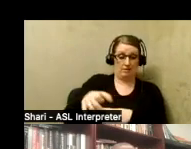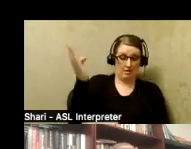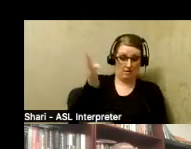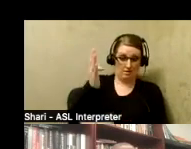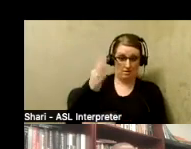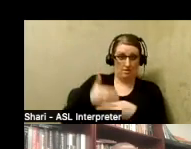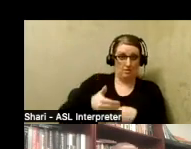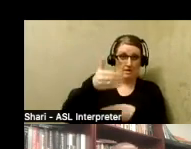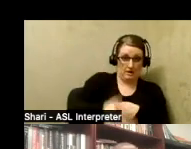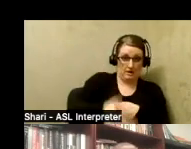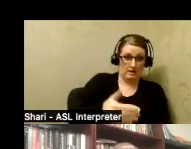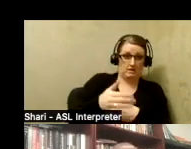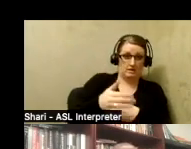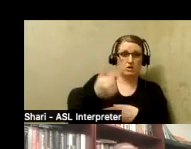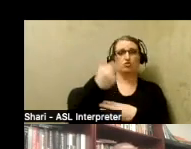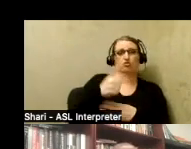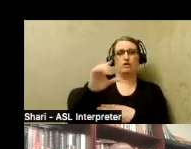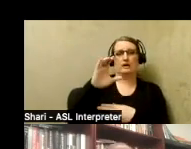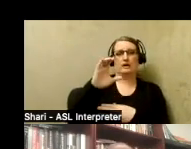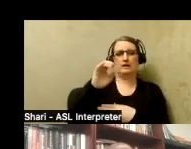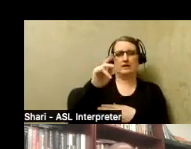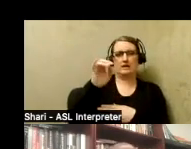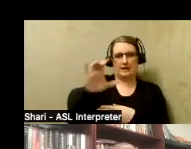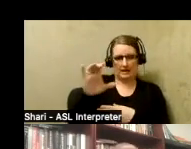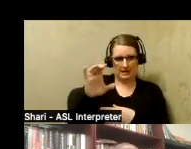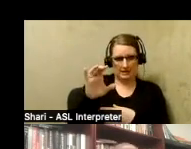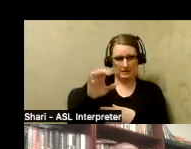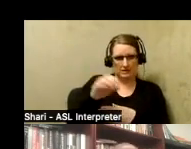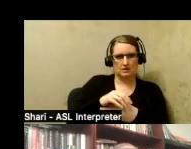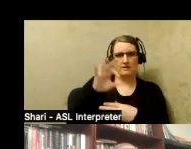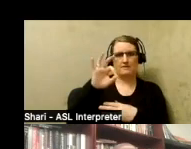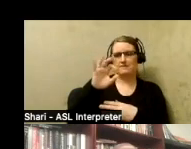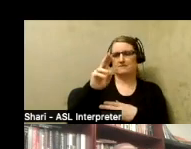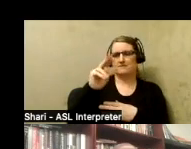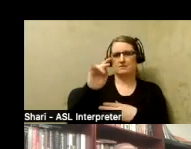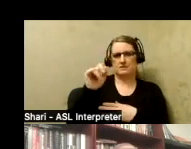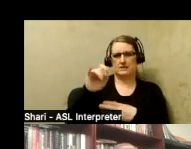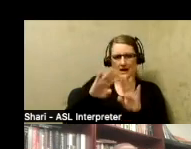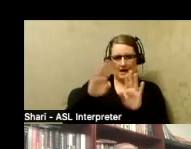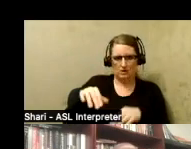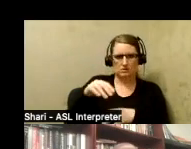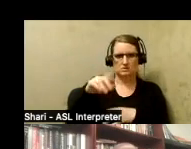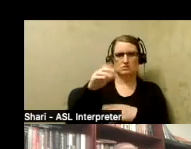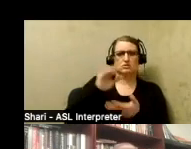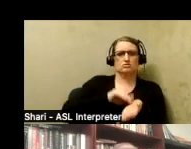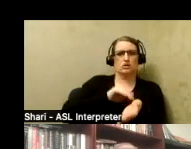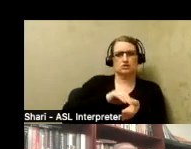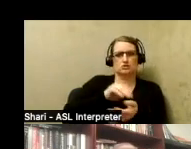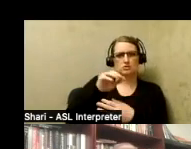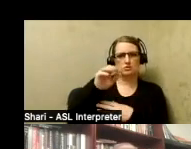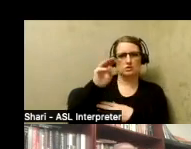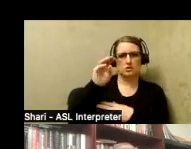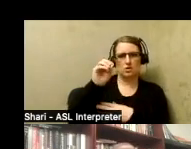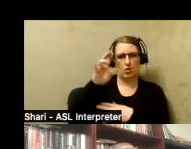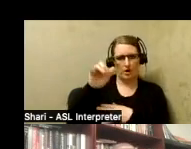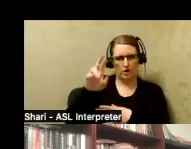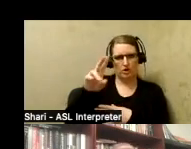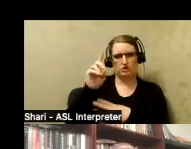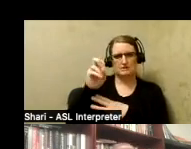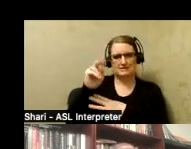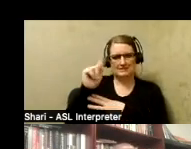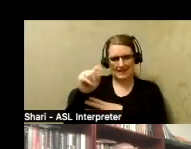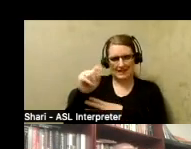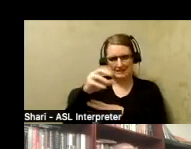will be the Greene Clinic in Fountain House today, from whom we have Dr. Loren Dent, Dr. Matthew Oyer, and Dr. Christopher Landry.